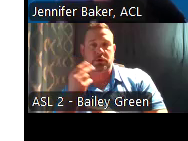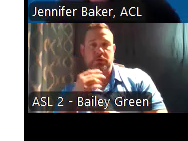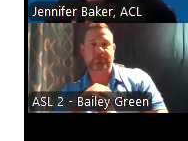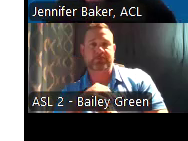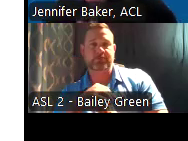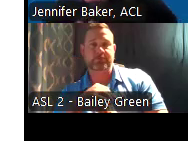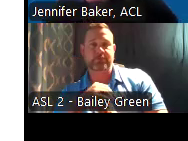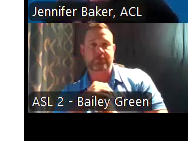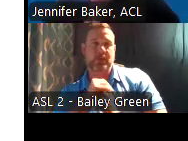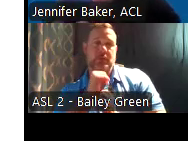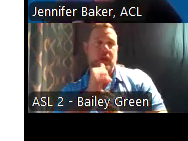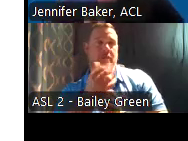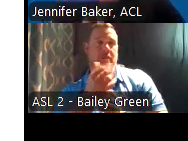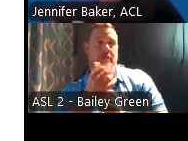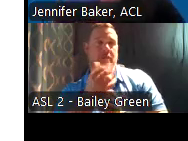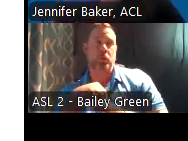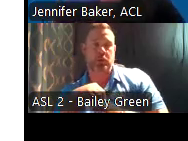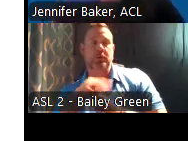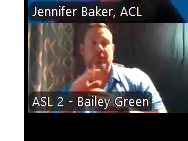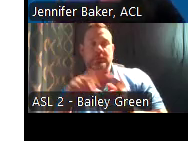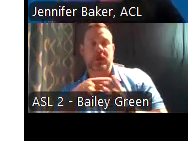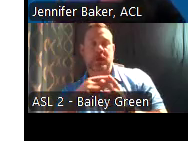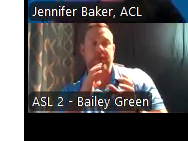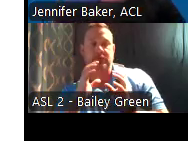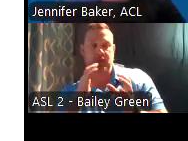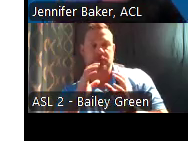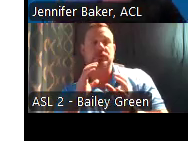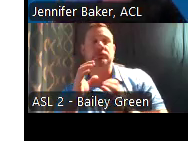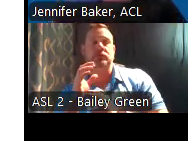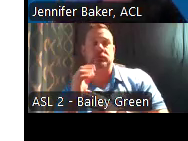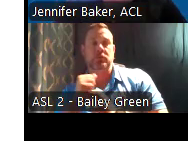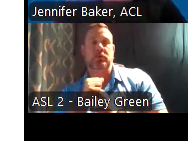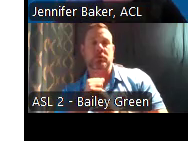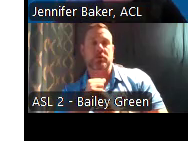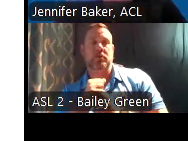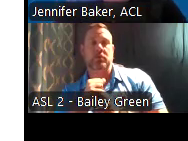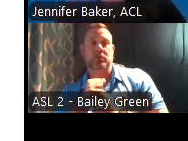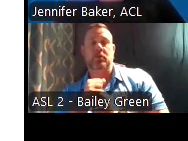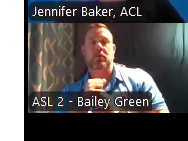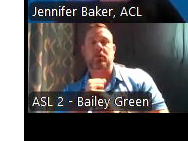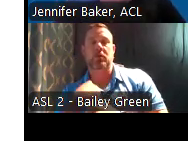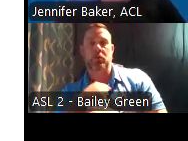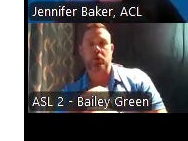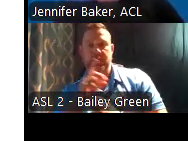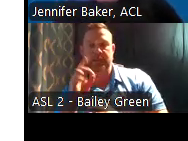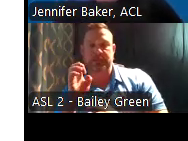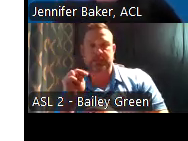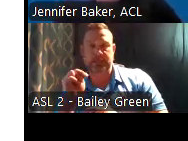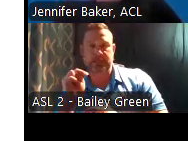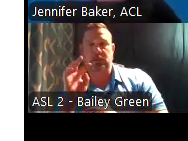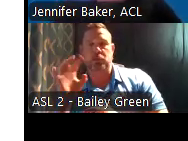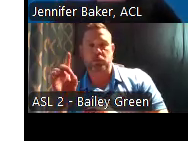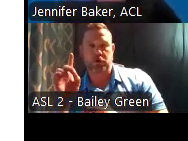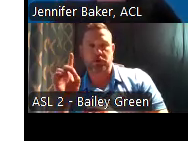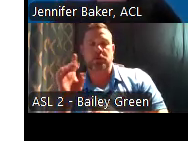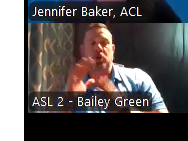not been at the table for these sorts of conversations. And we're in the Deanwood Community Center